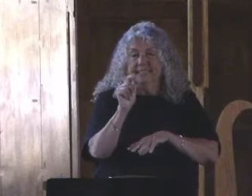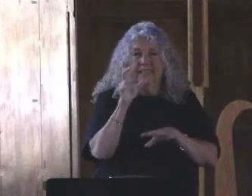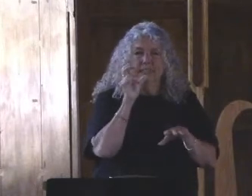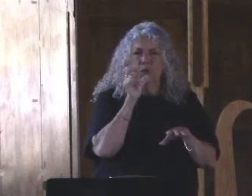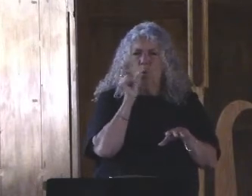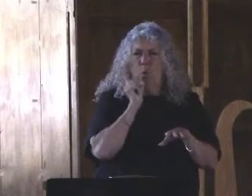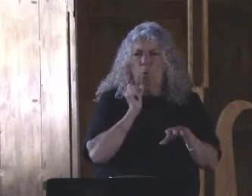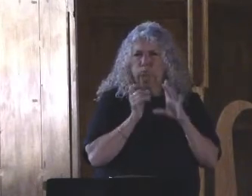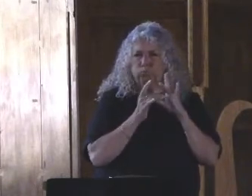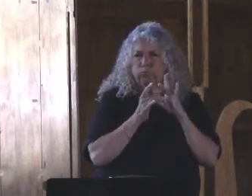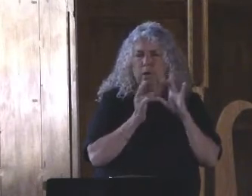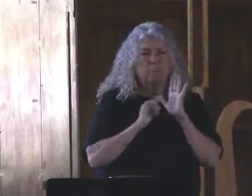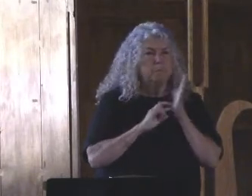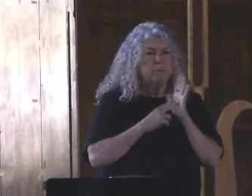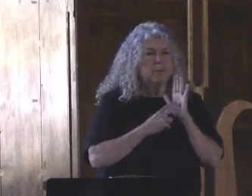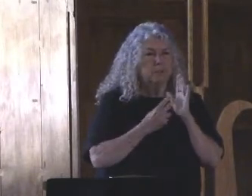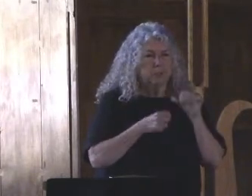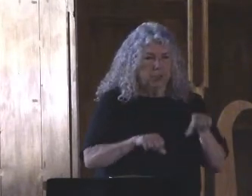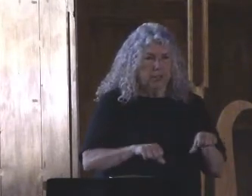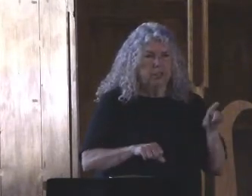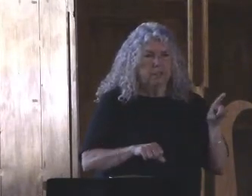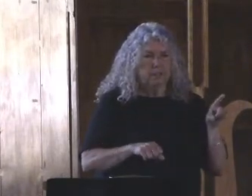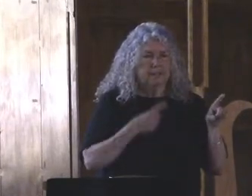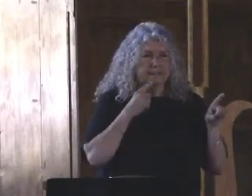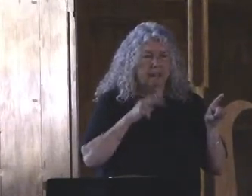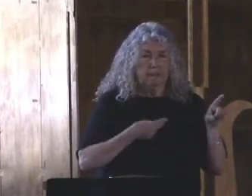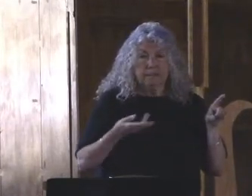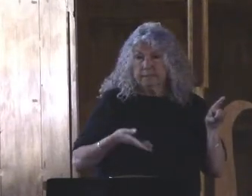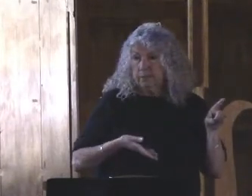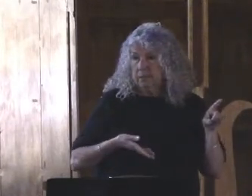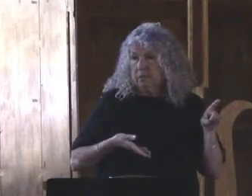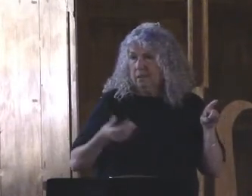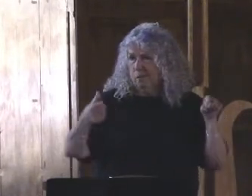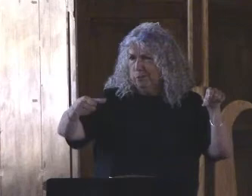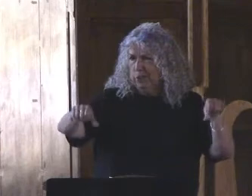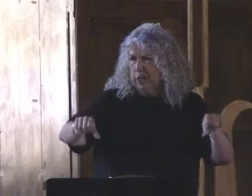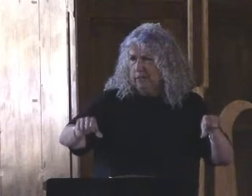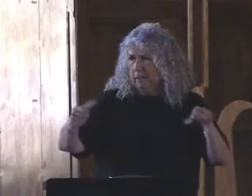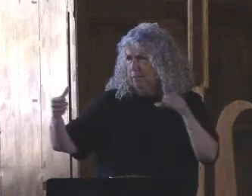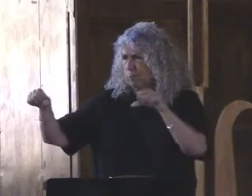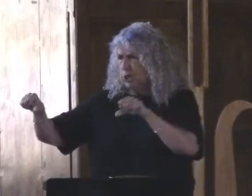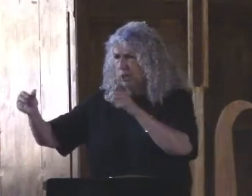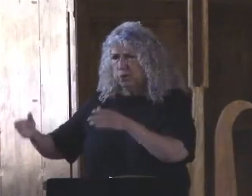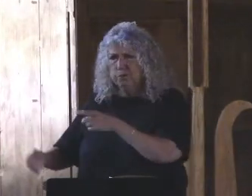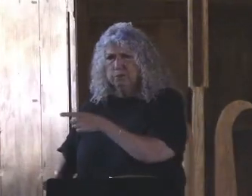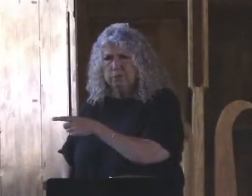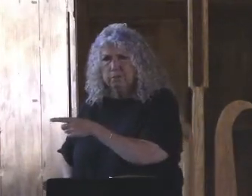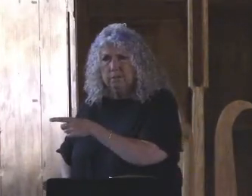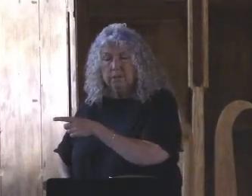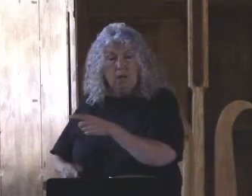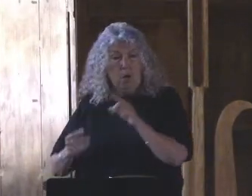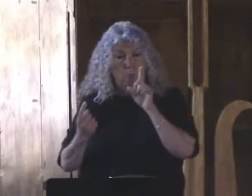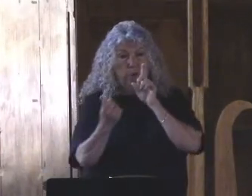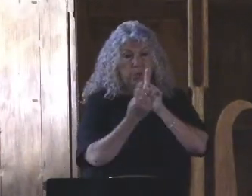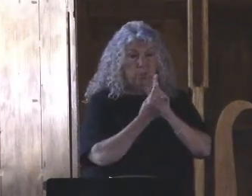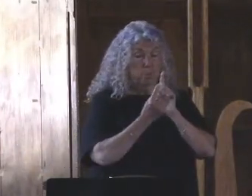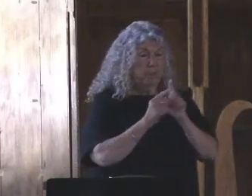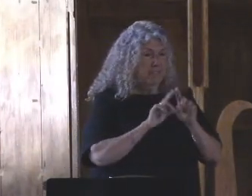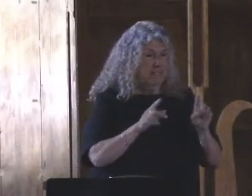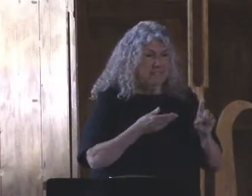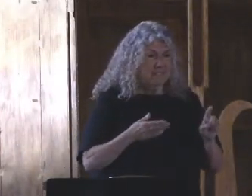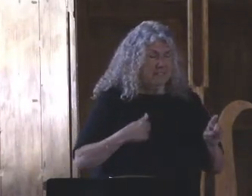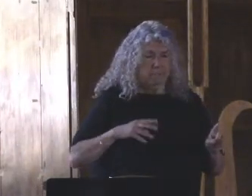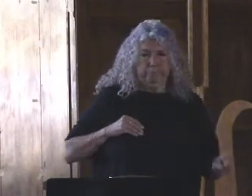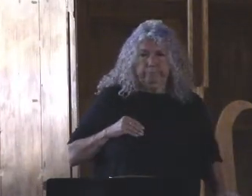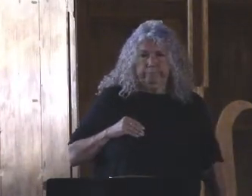ancient expression. It symbolizes rejection. So he's telling us here, reject the rejection. When you meet opposition, don't take